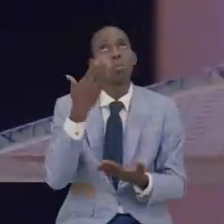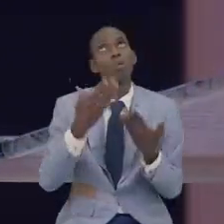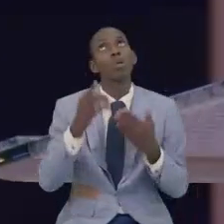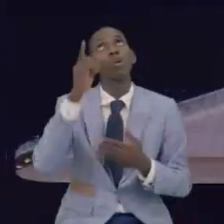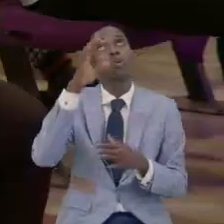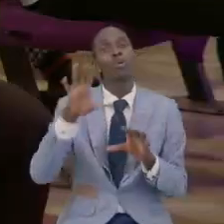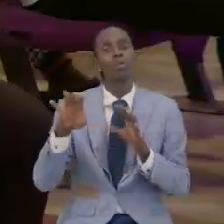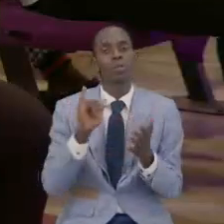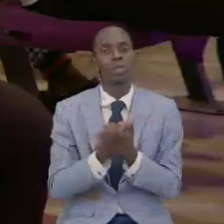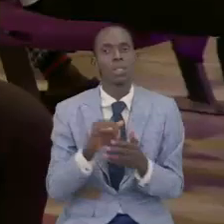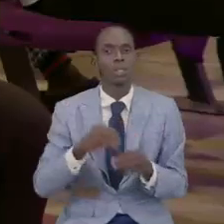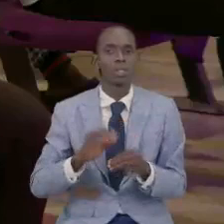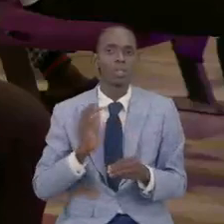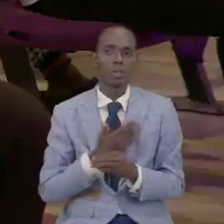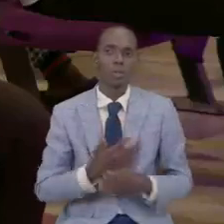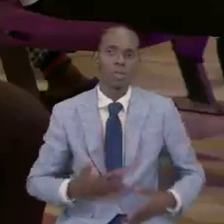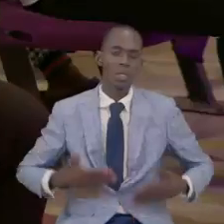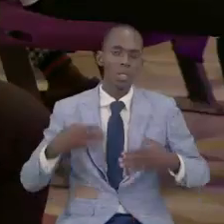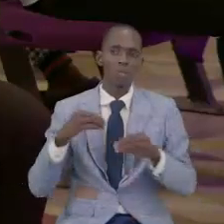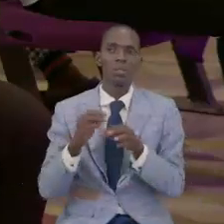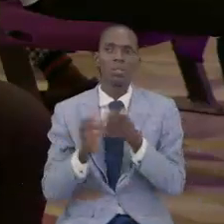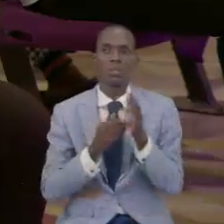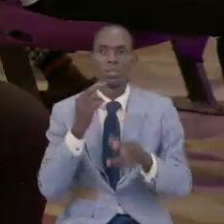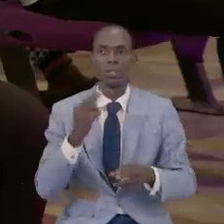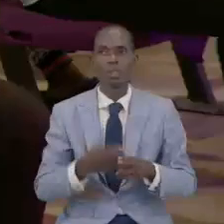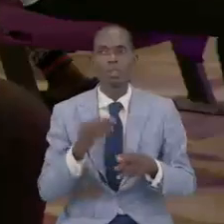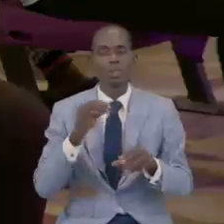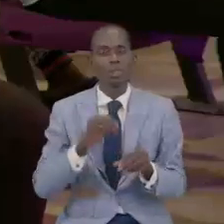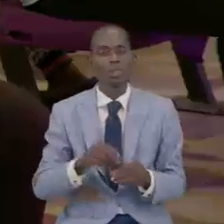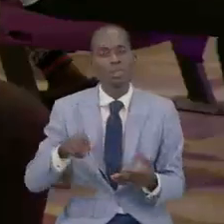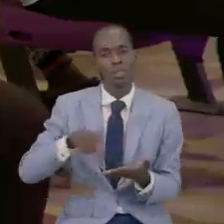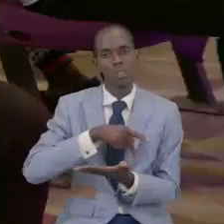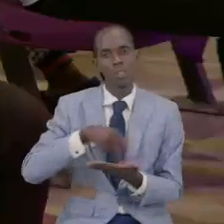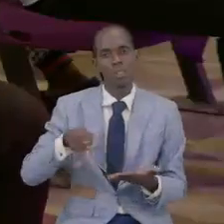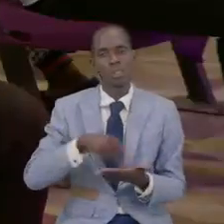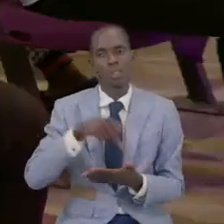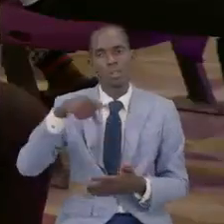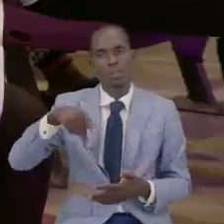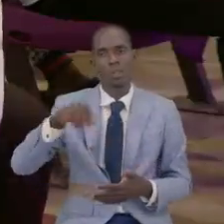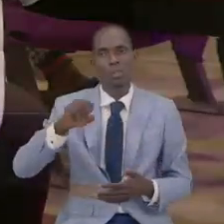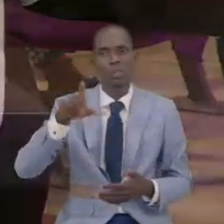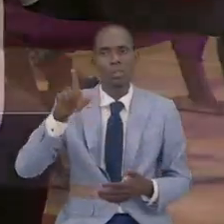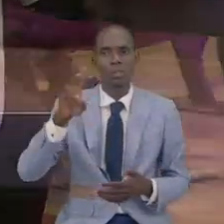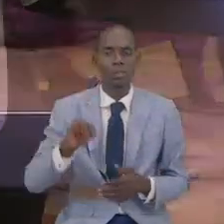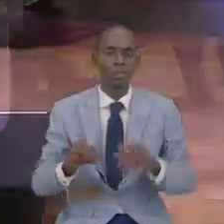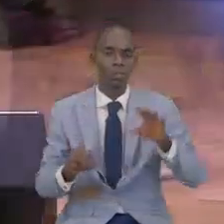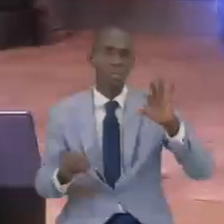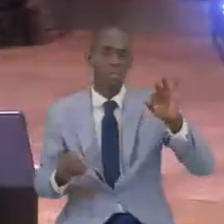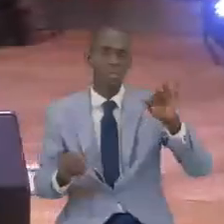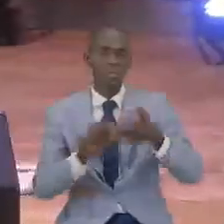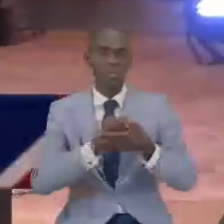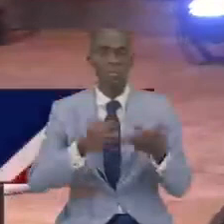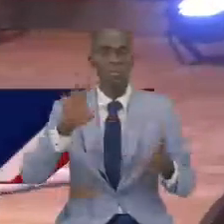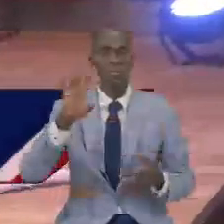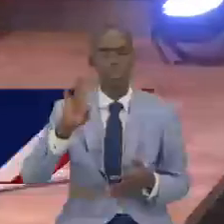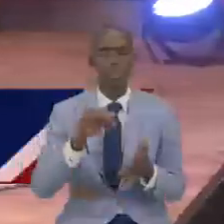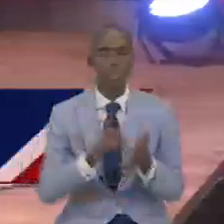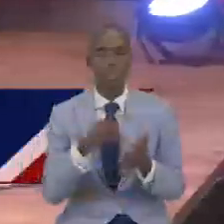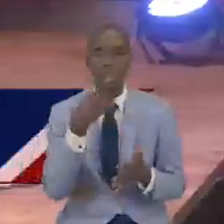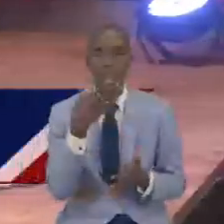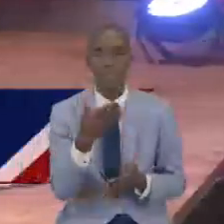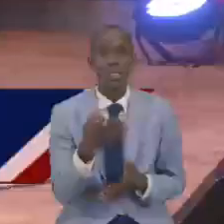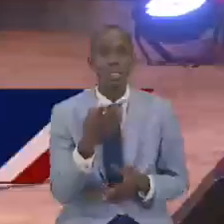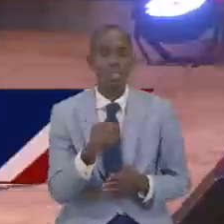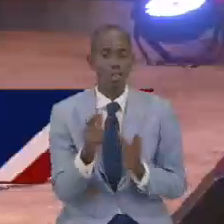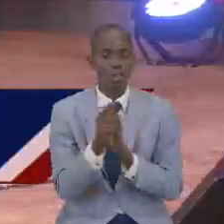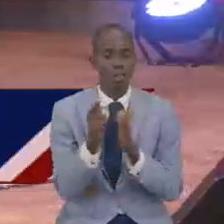lives in Jesus' name. We're looking at Psalm 19 and we're looking at verse 7. Psalm 19 verse 7, it says the law